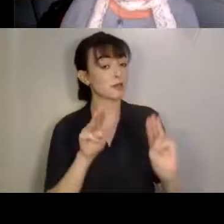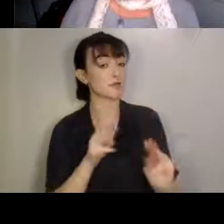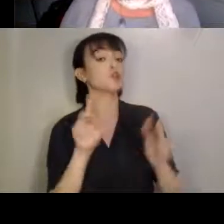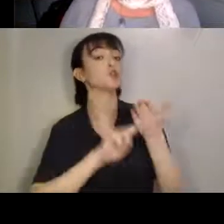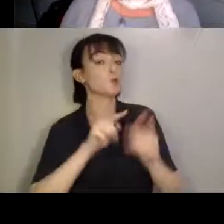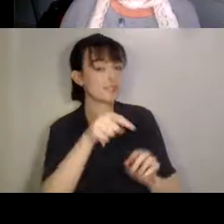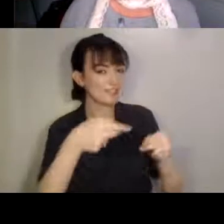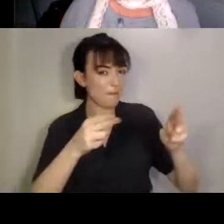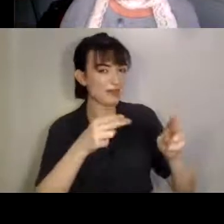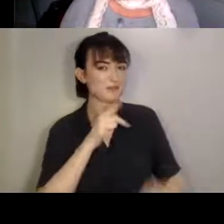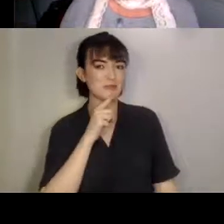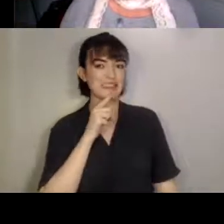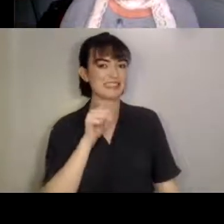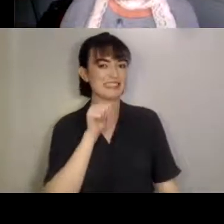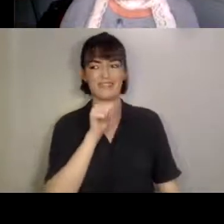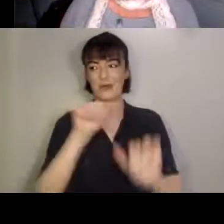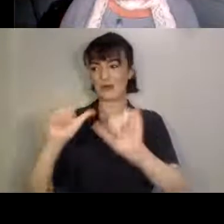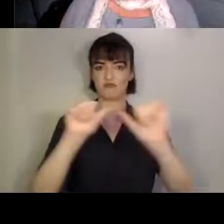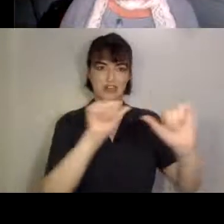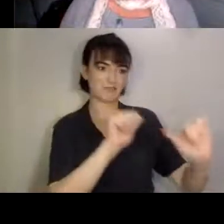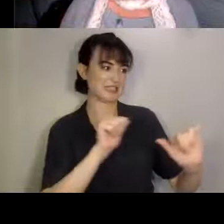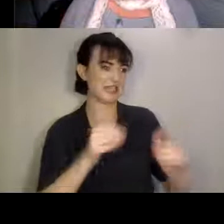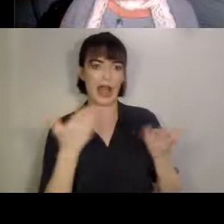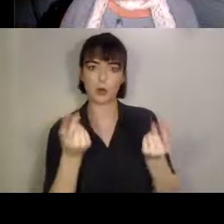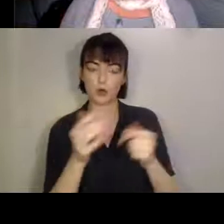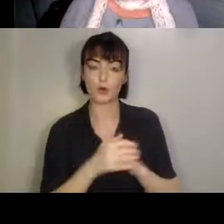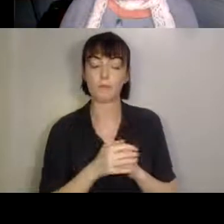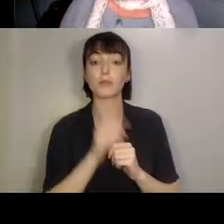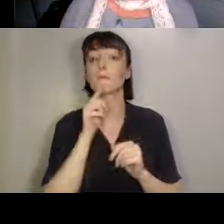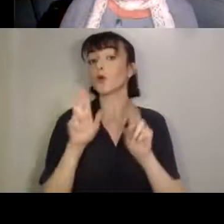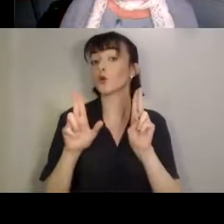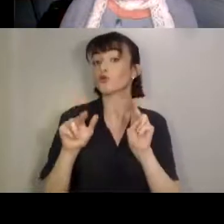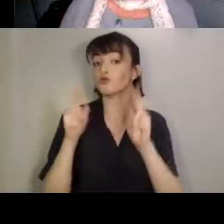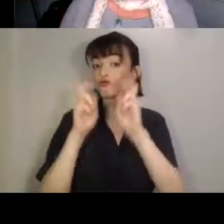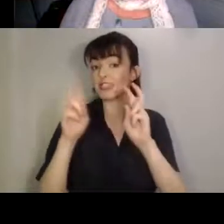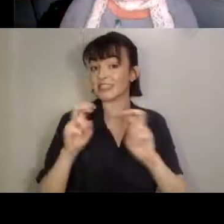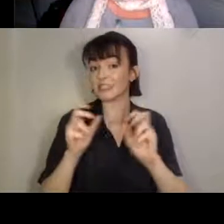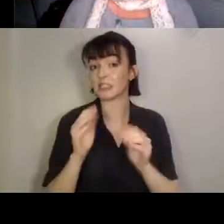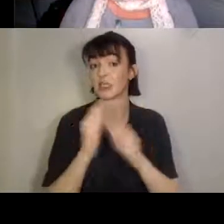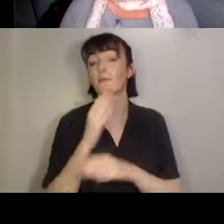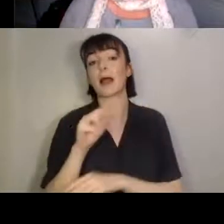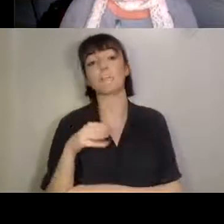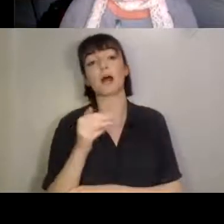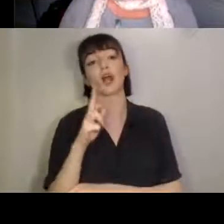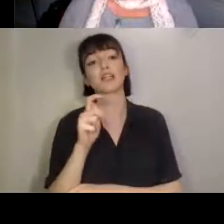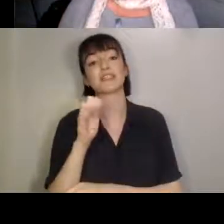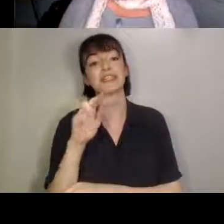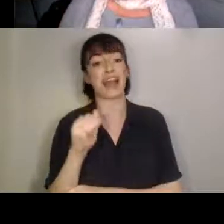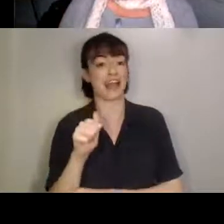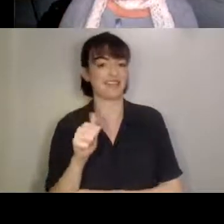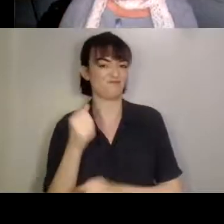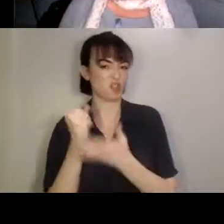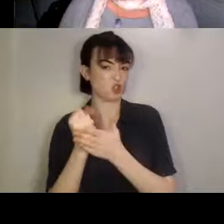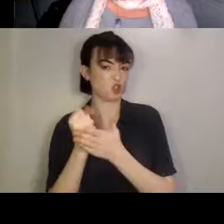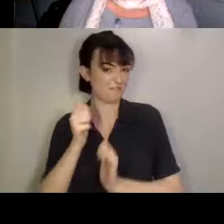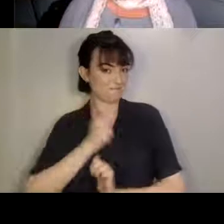it. But there's some new research being carried out by Martina Curtin at the moment, one of my PhD students, who